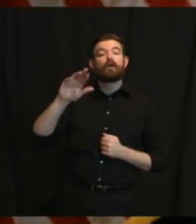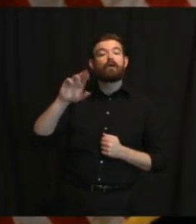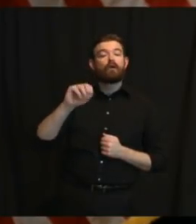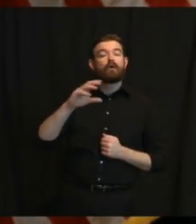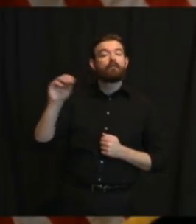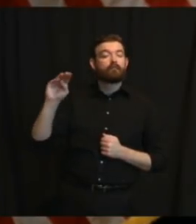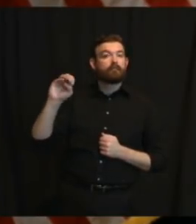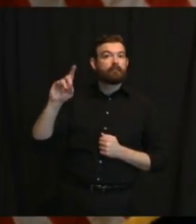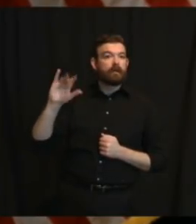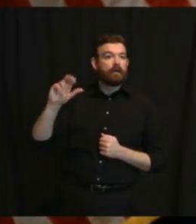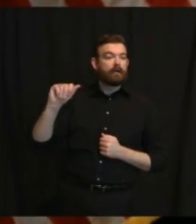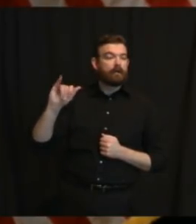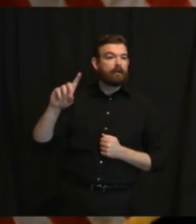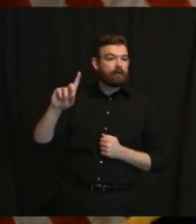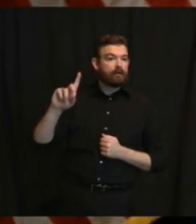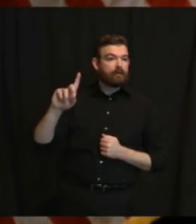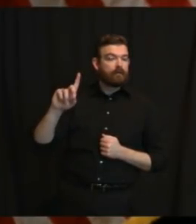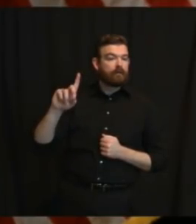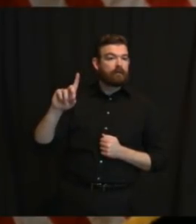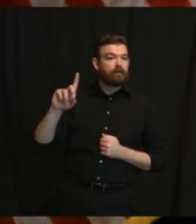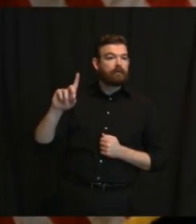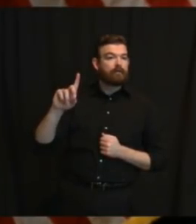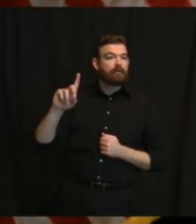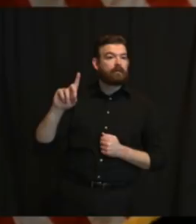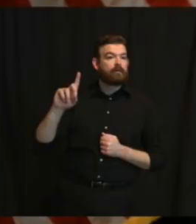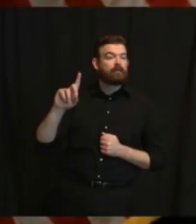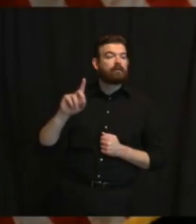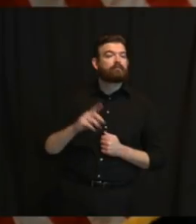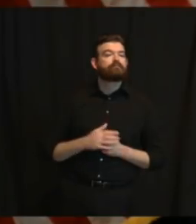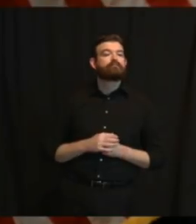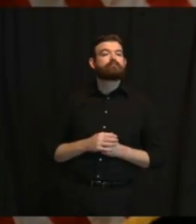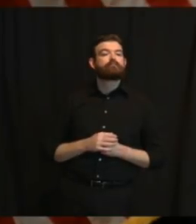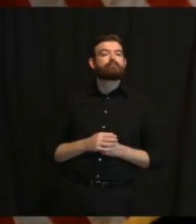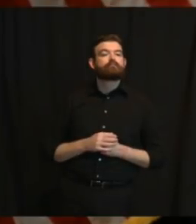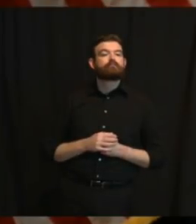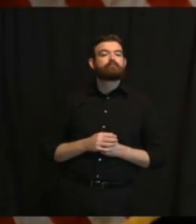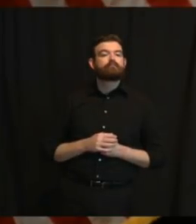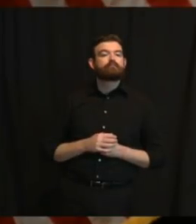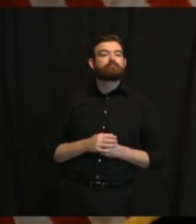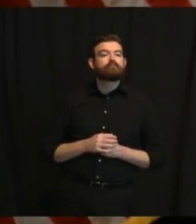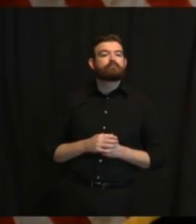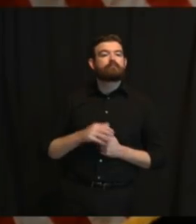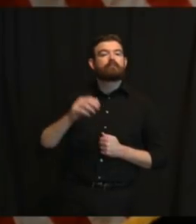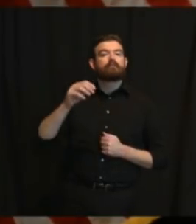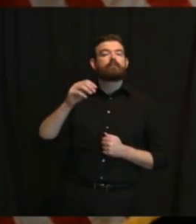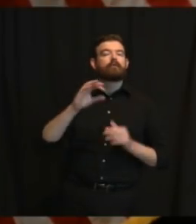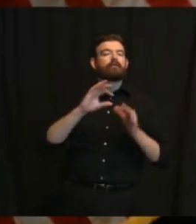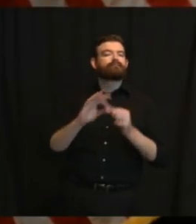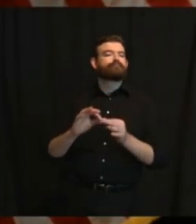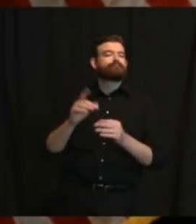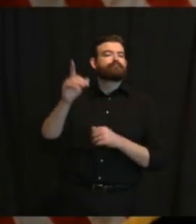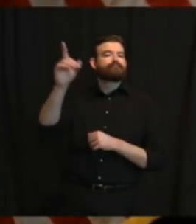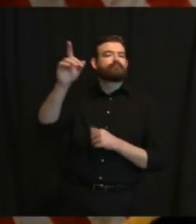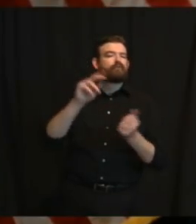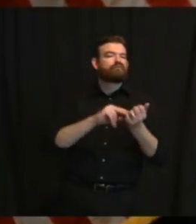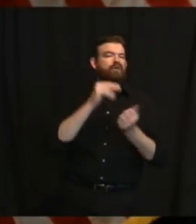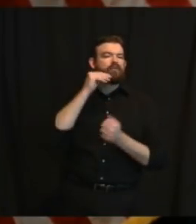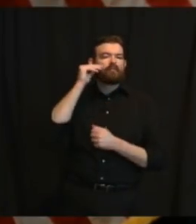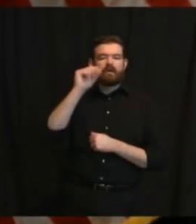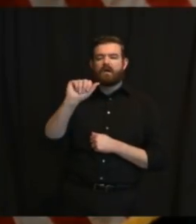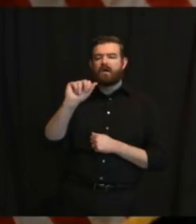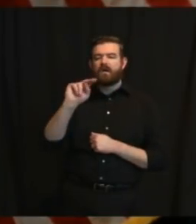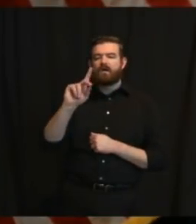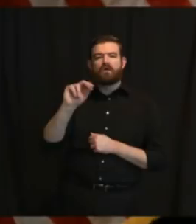Andover Subacute 2 facility. They found numerous instances of noncompliance that they say led to the transmission of COVID in the